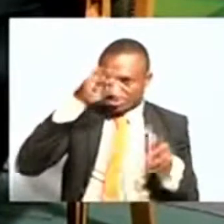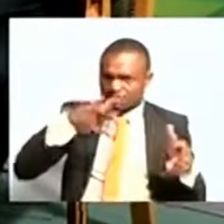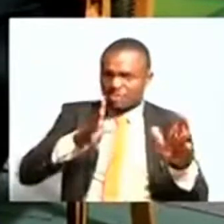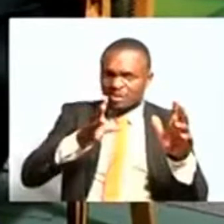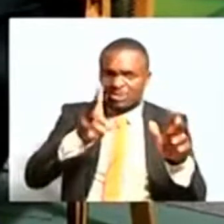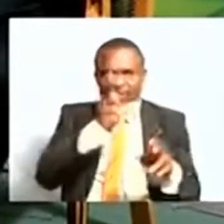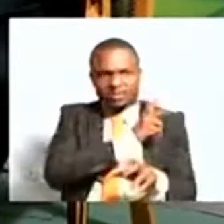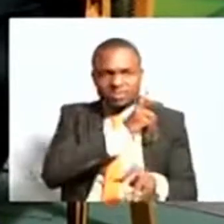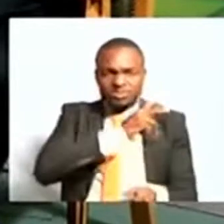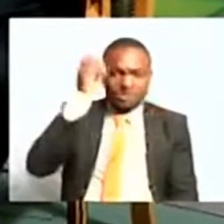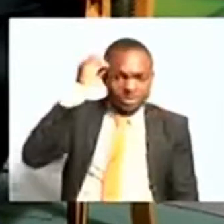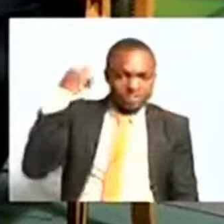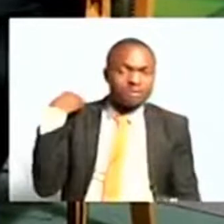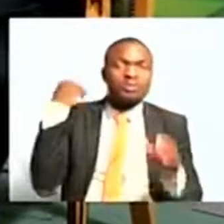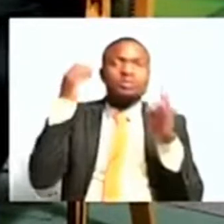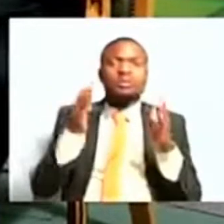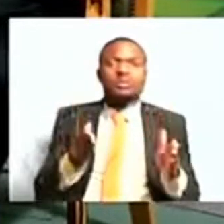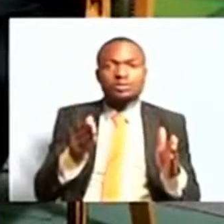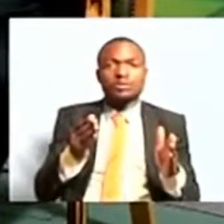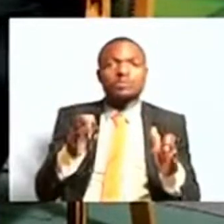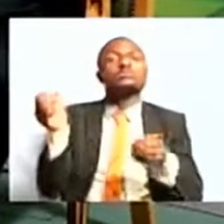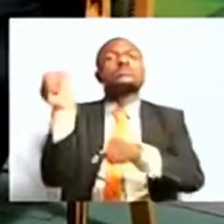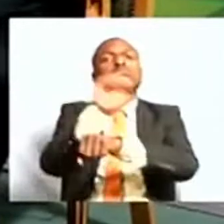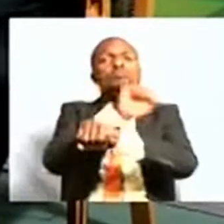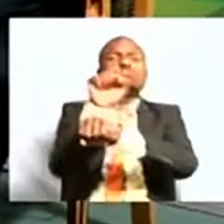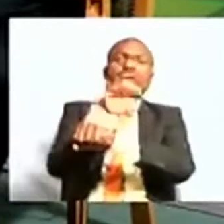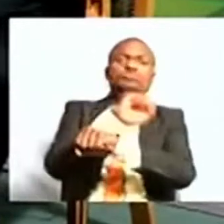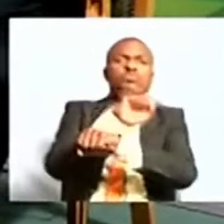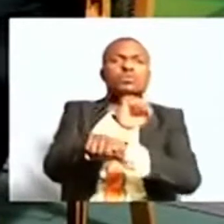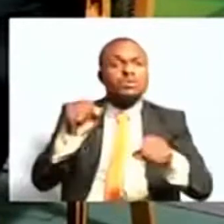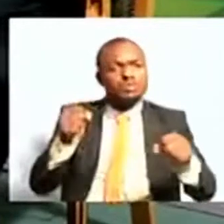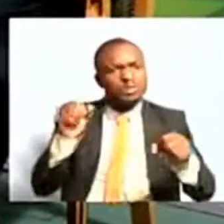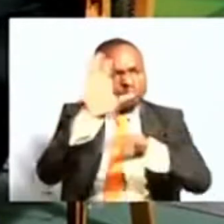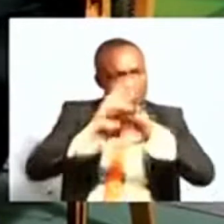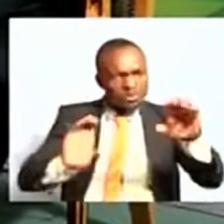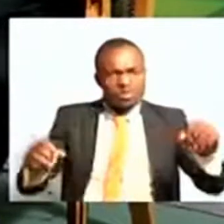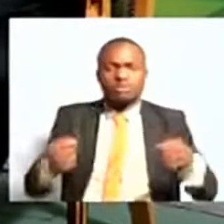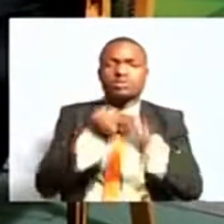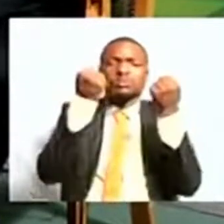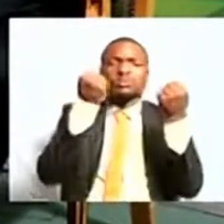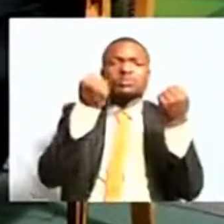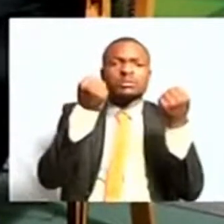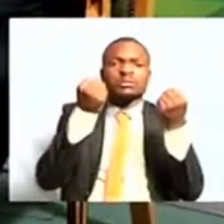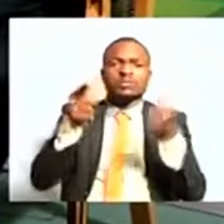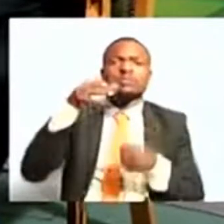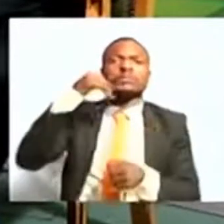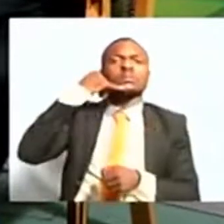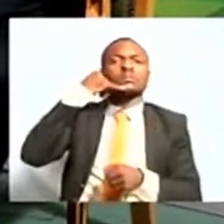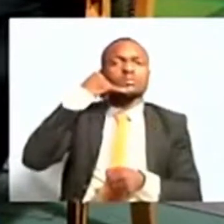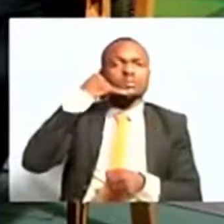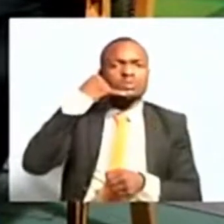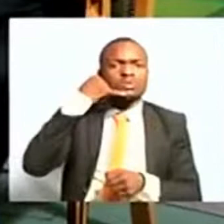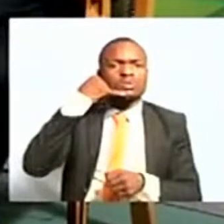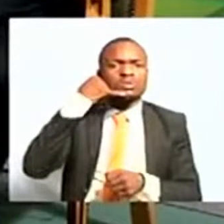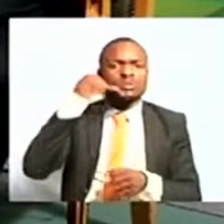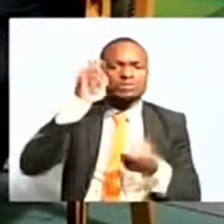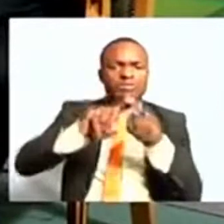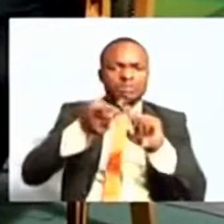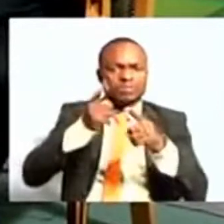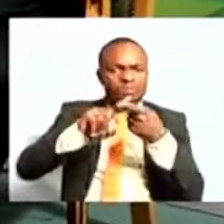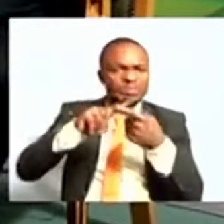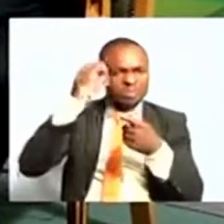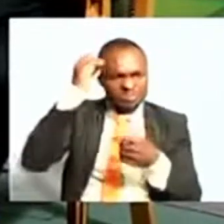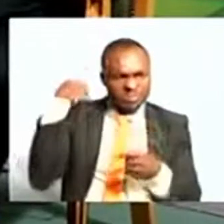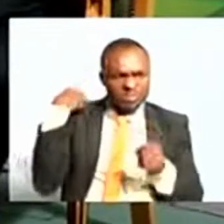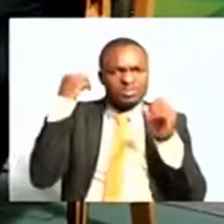then I saw arrange a motoka after accident, then I started acting on our police officers, our